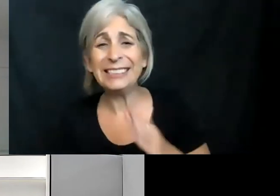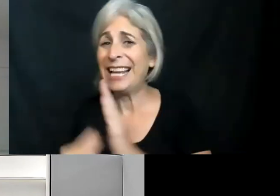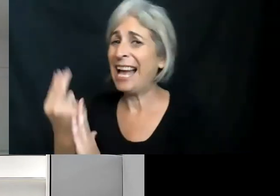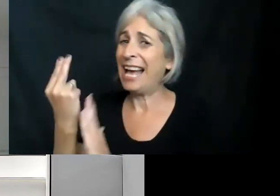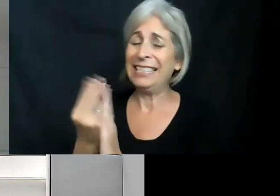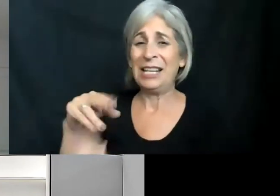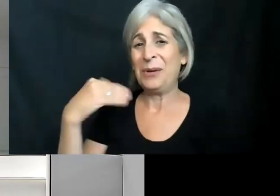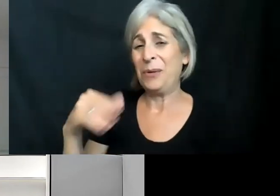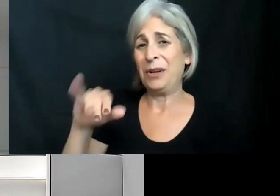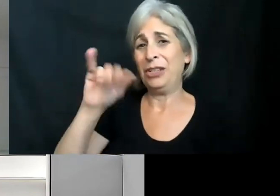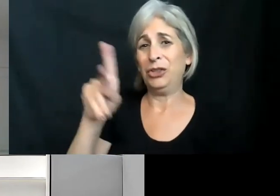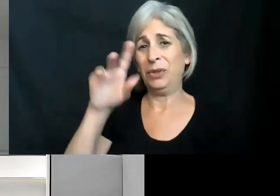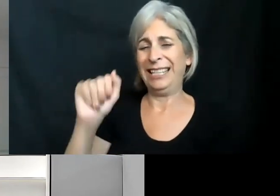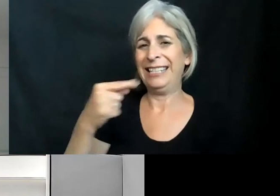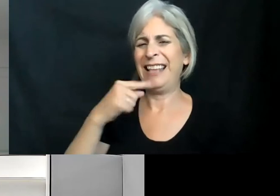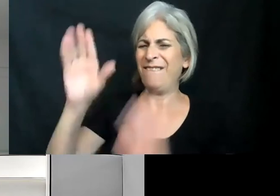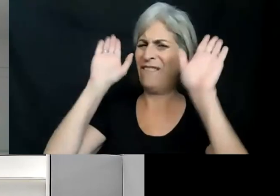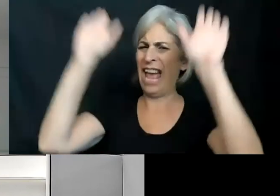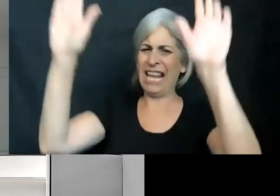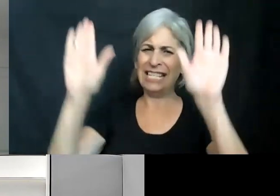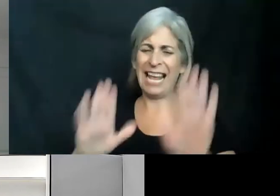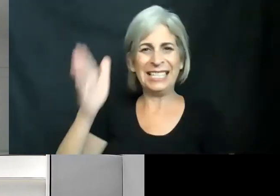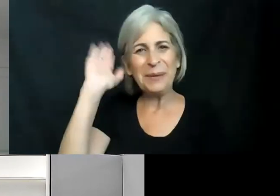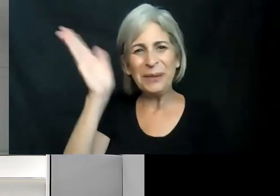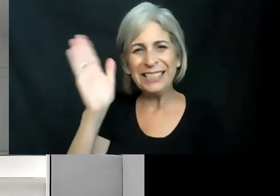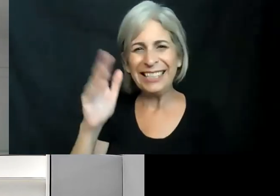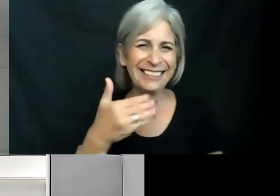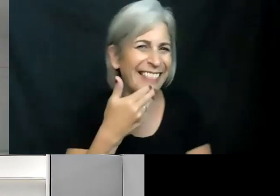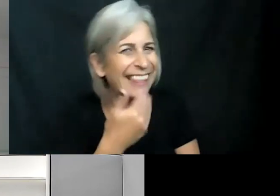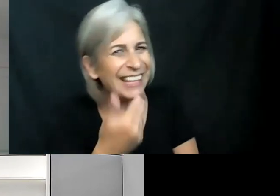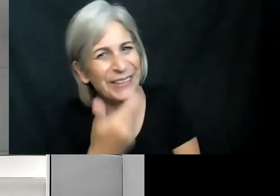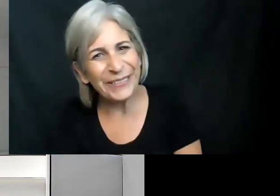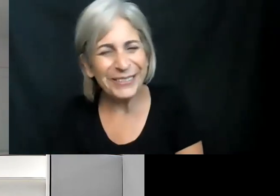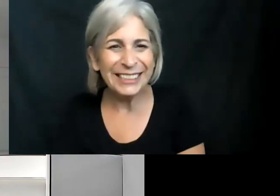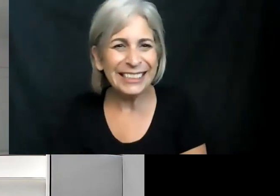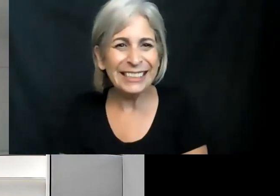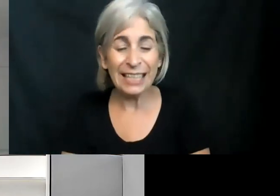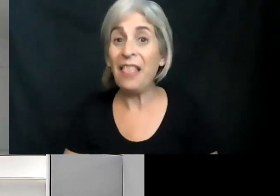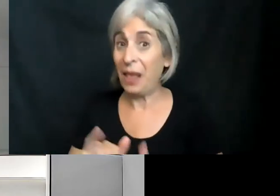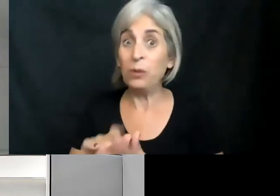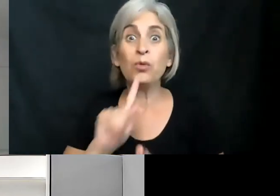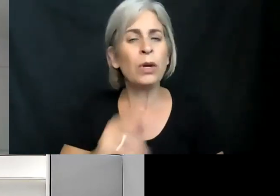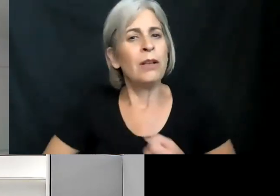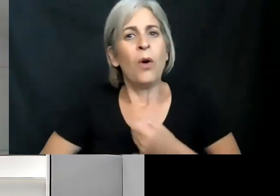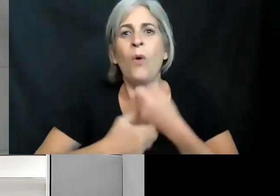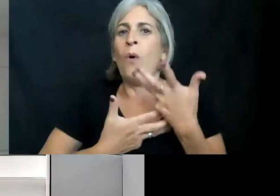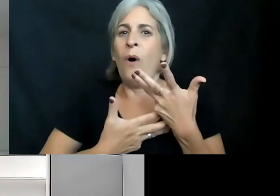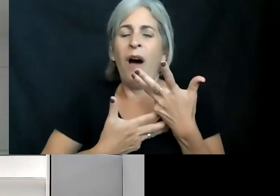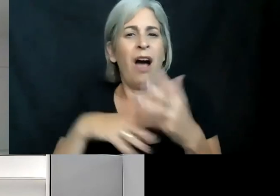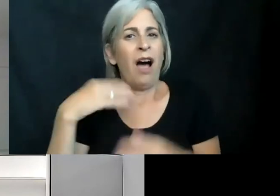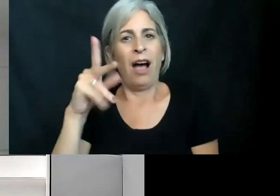Jillian says fantastic presentation. Thank you. I love that. It was great. Very inspiring, Kira.